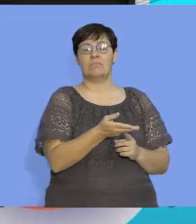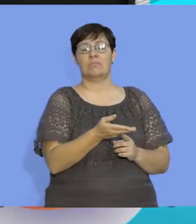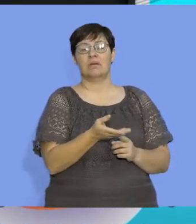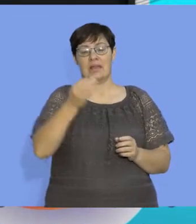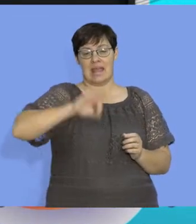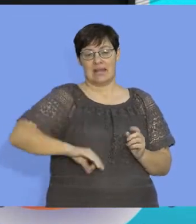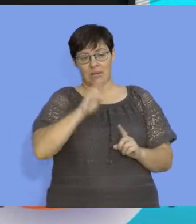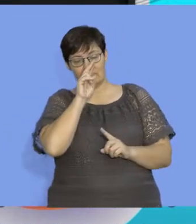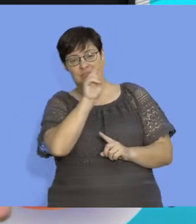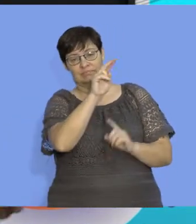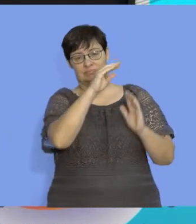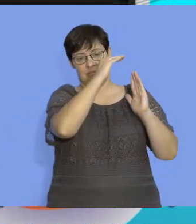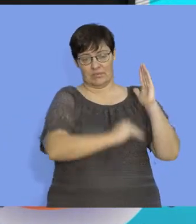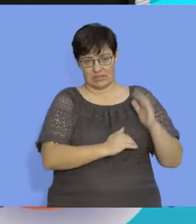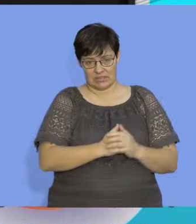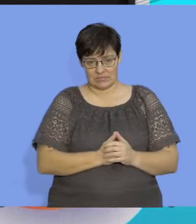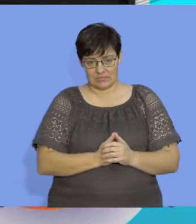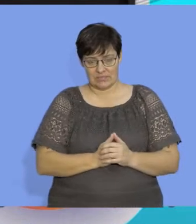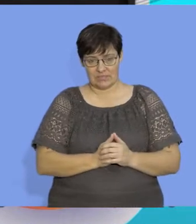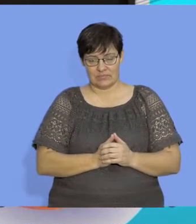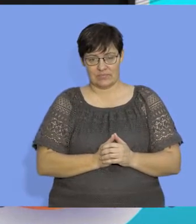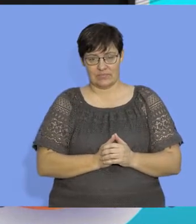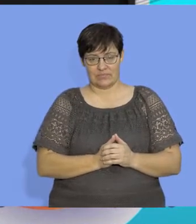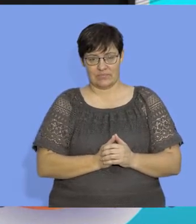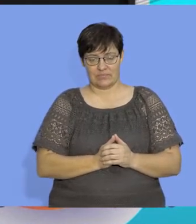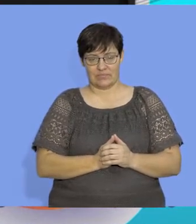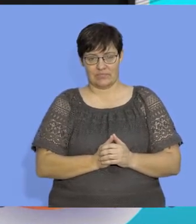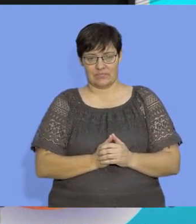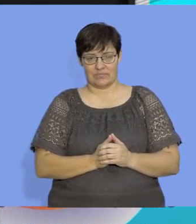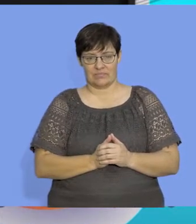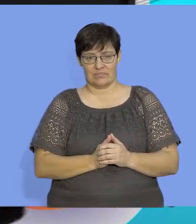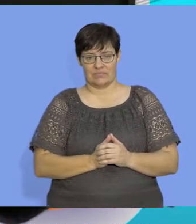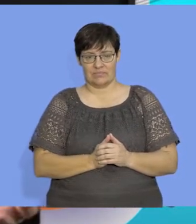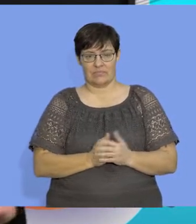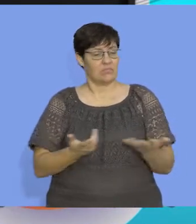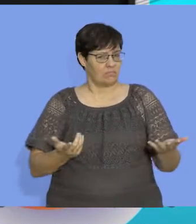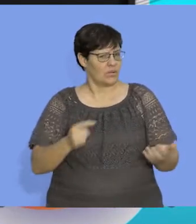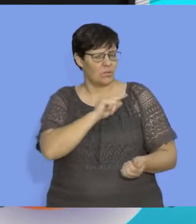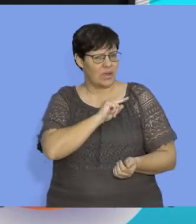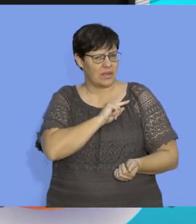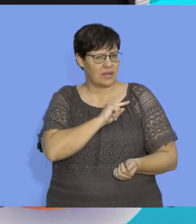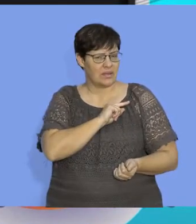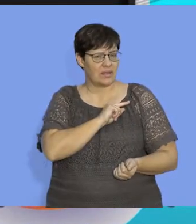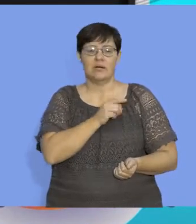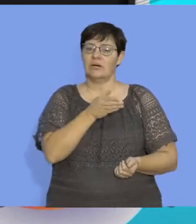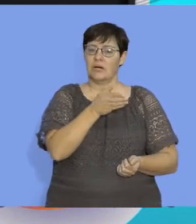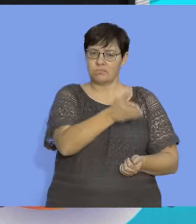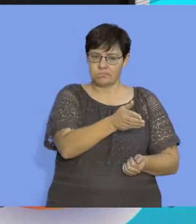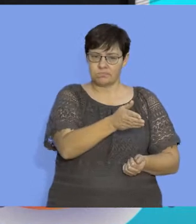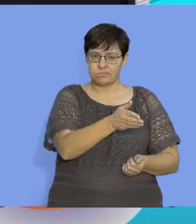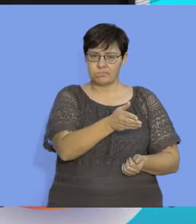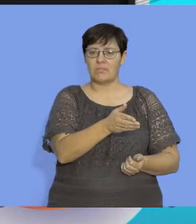definitely be a figure, or it will actually feature in my projected income statement. Why? Because it is